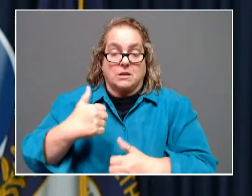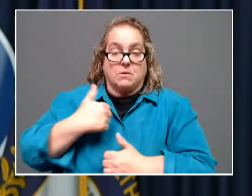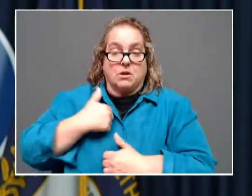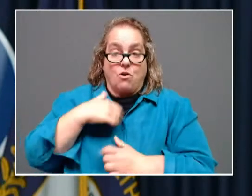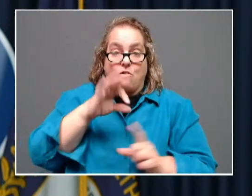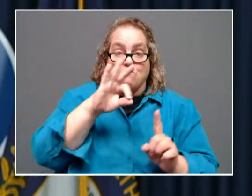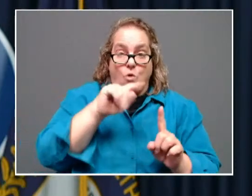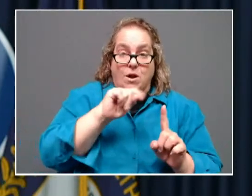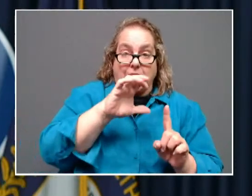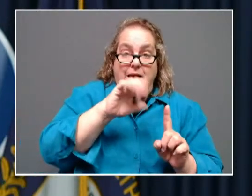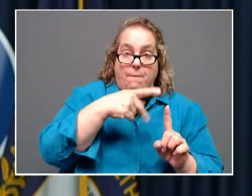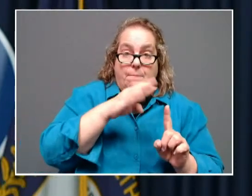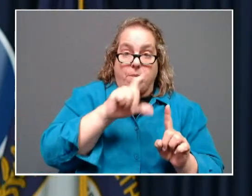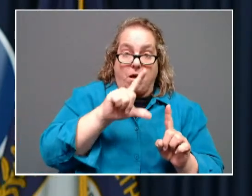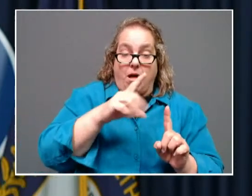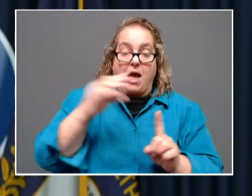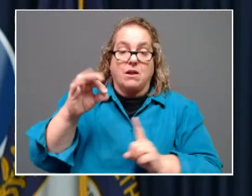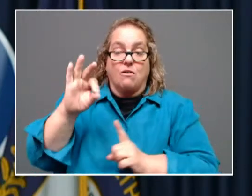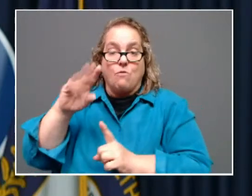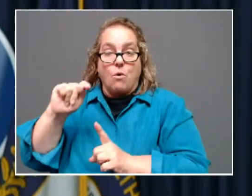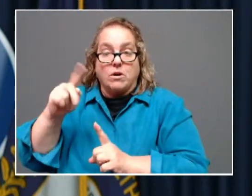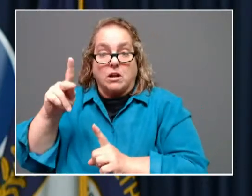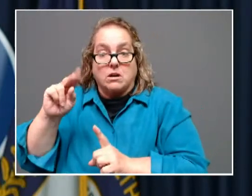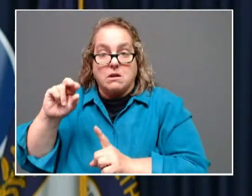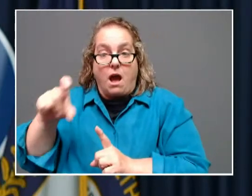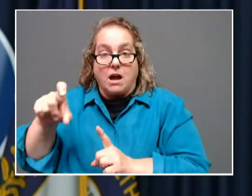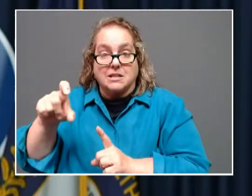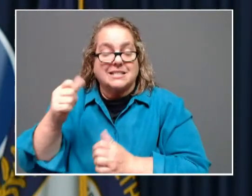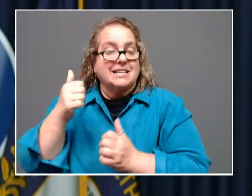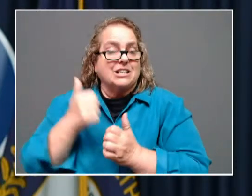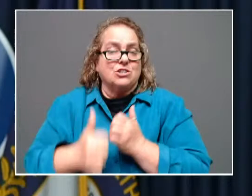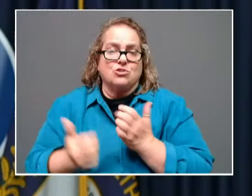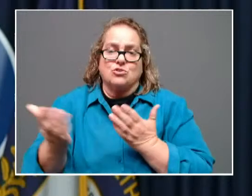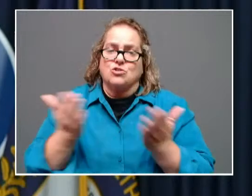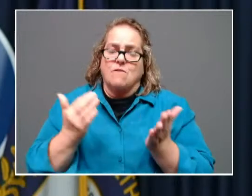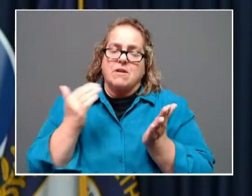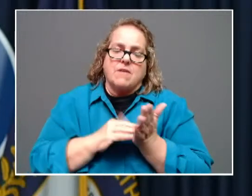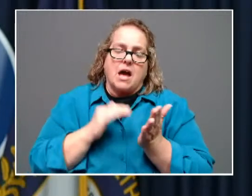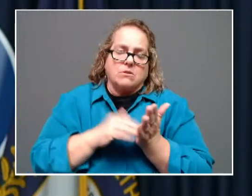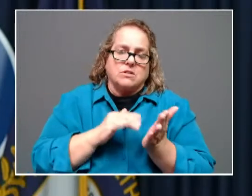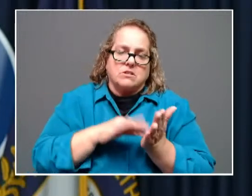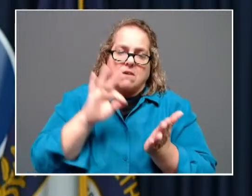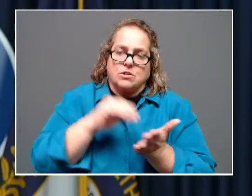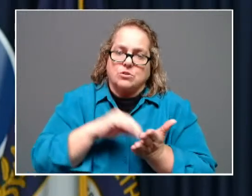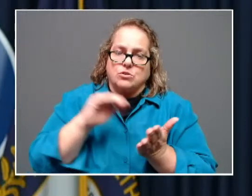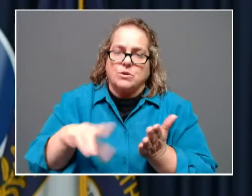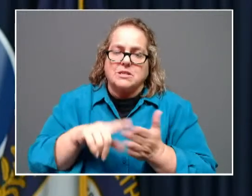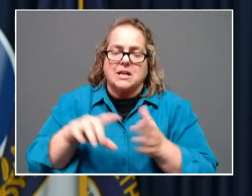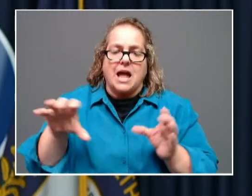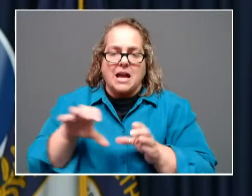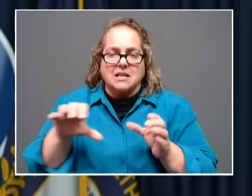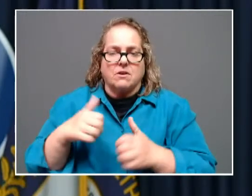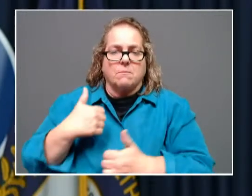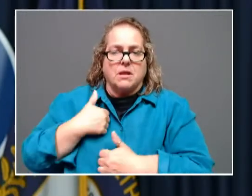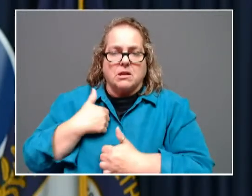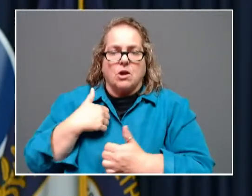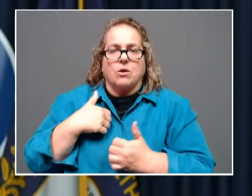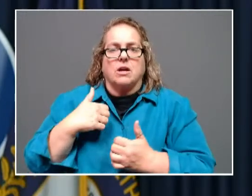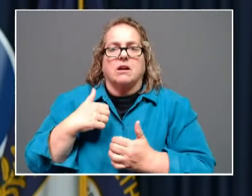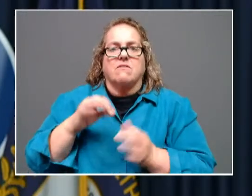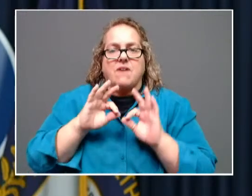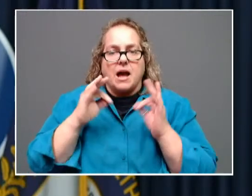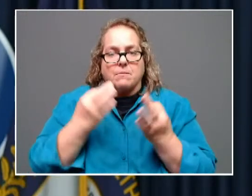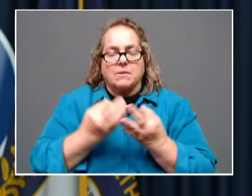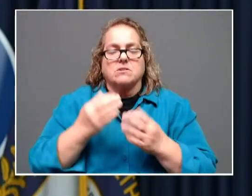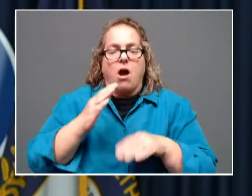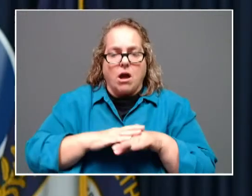Knox. Each serve thousands of students in active military families through their on-base school systems and provide kids in